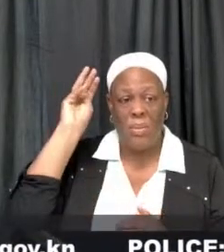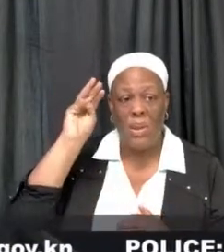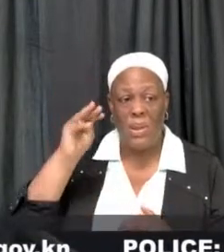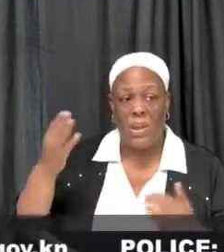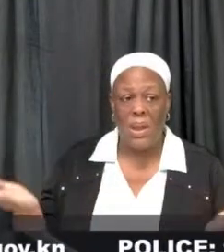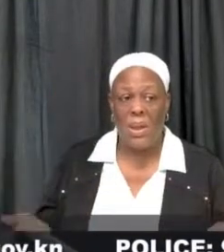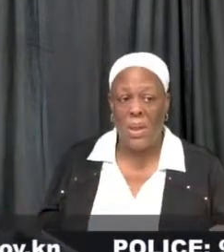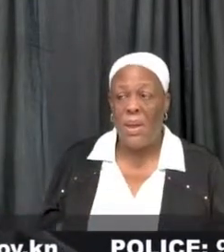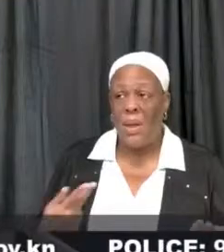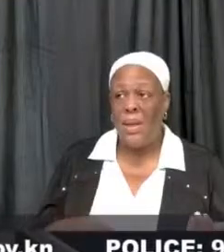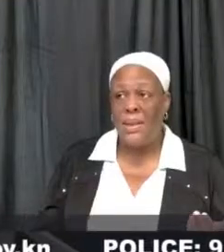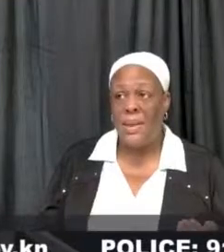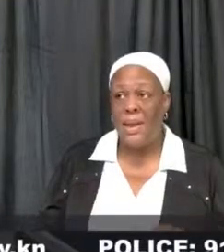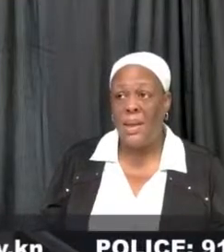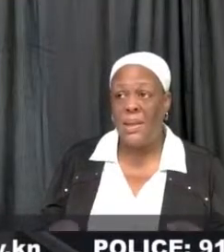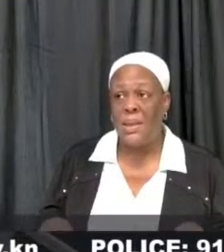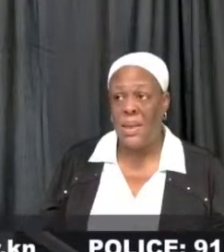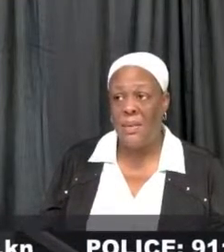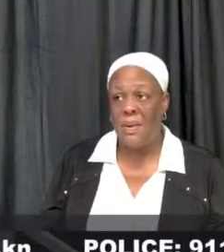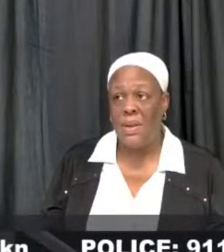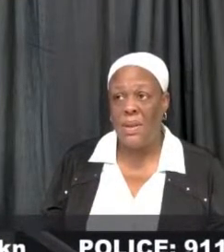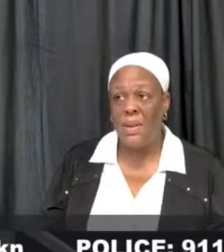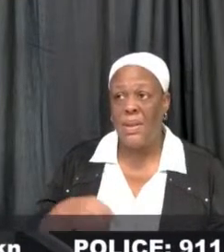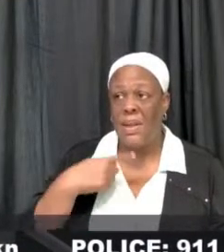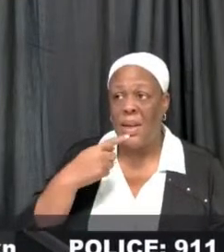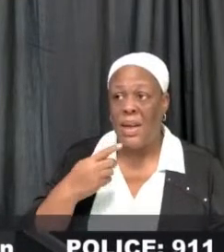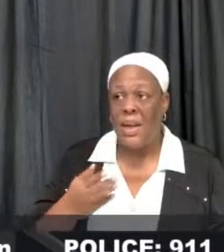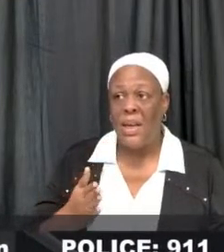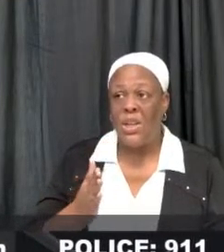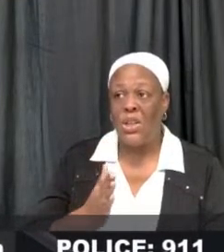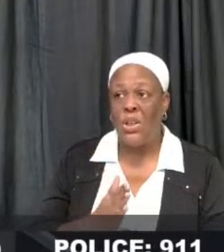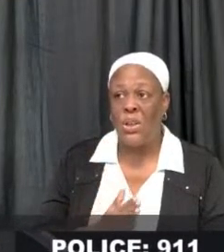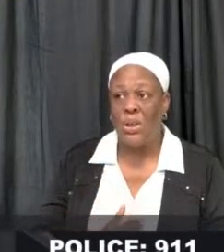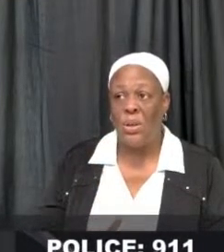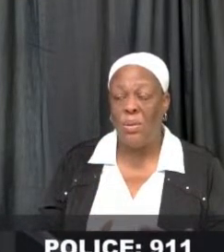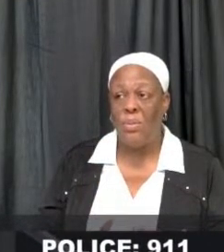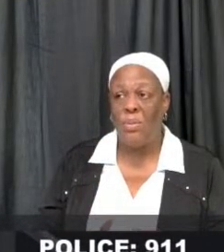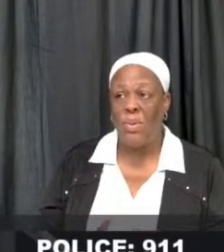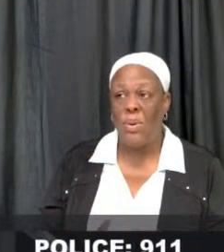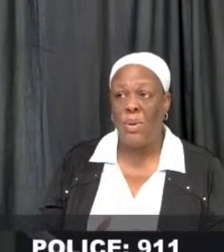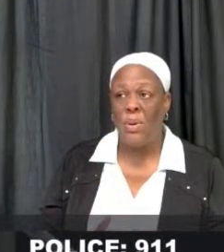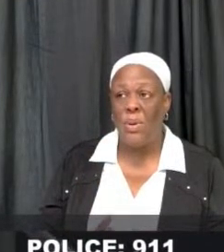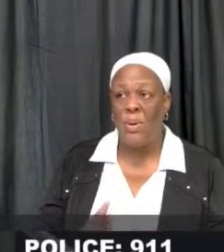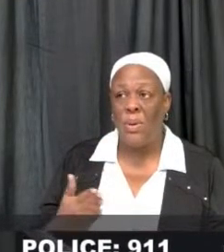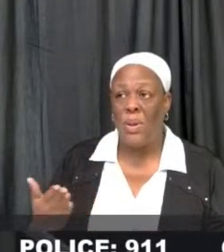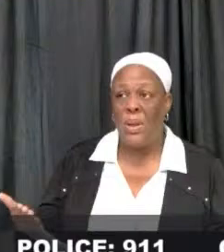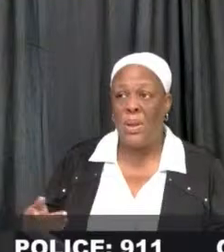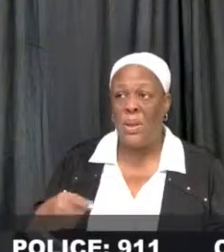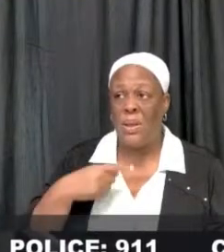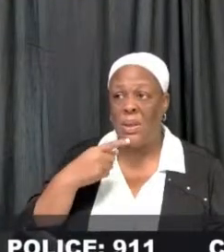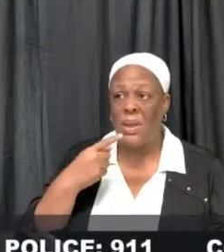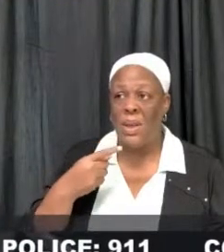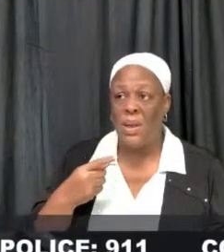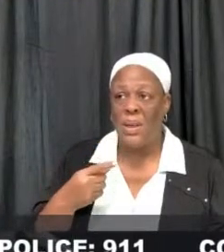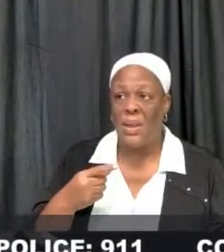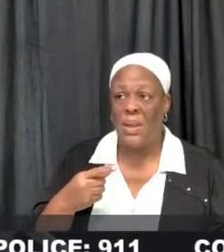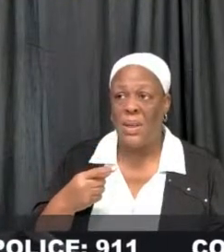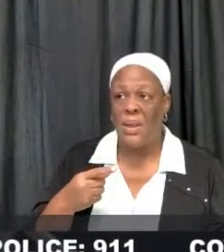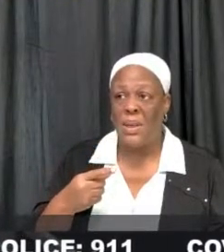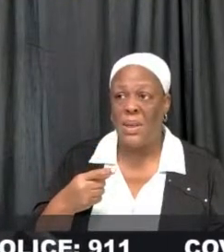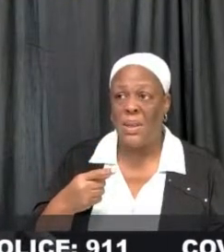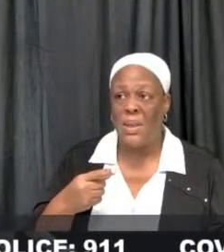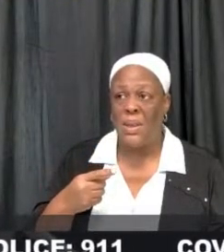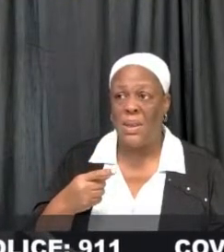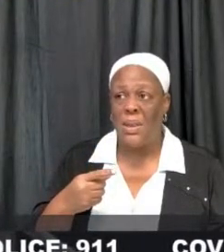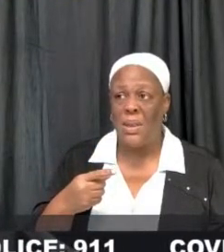that some order was received to desist and resist, or some kind of baloney, something like